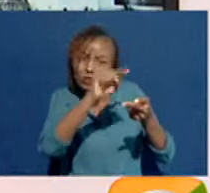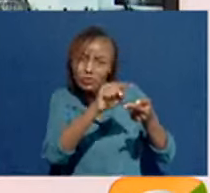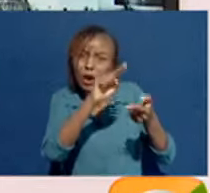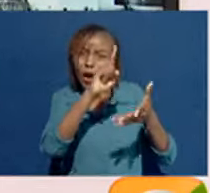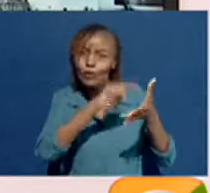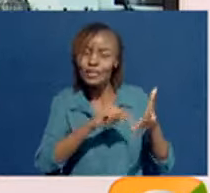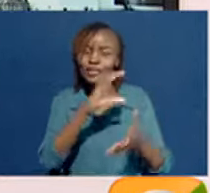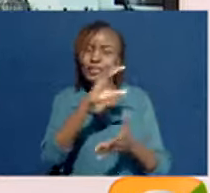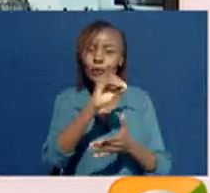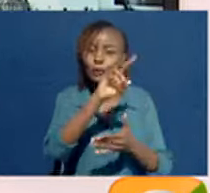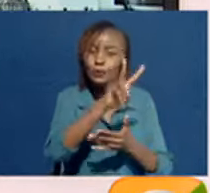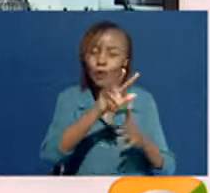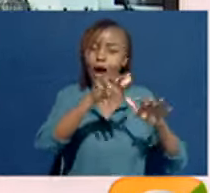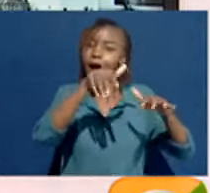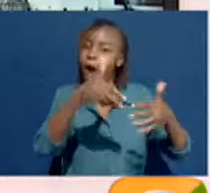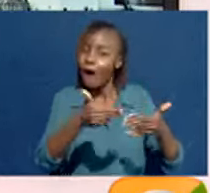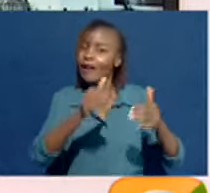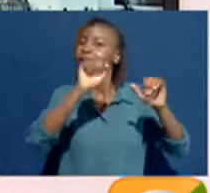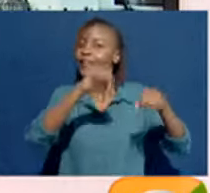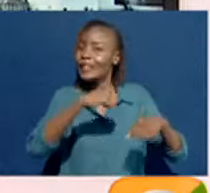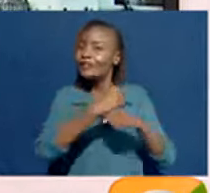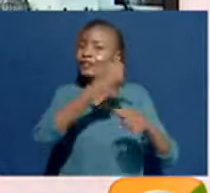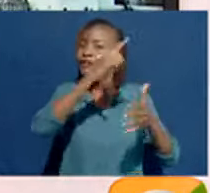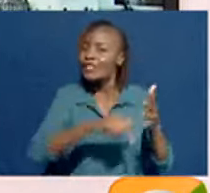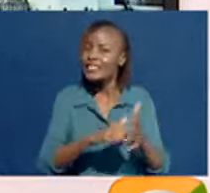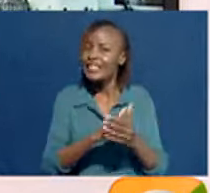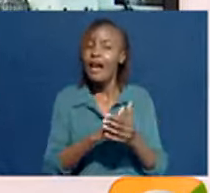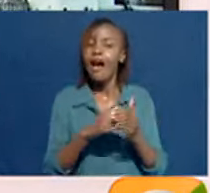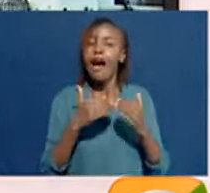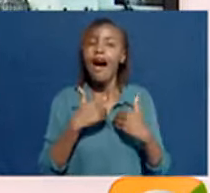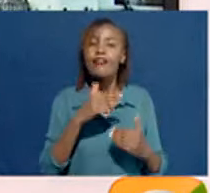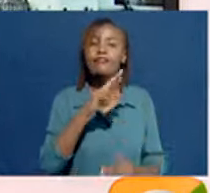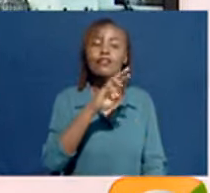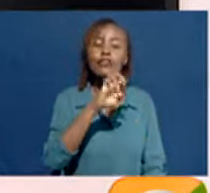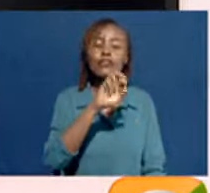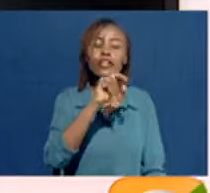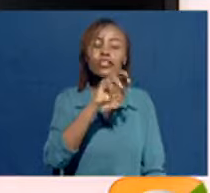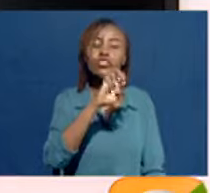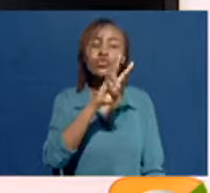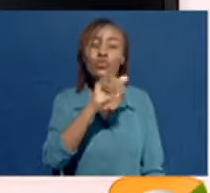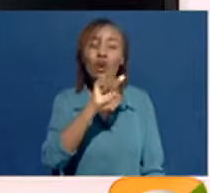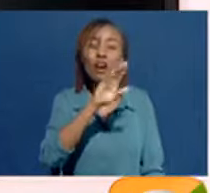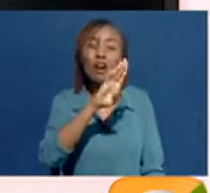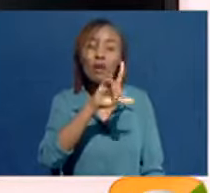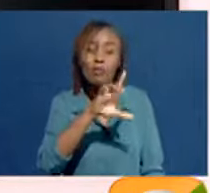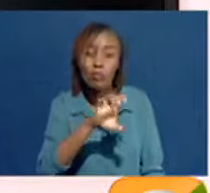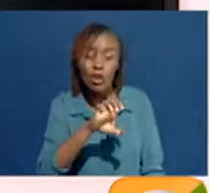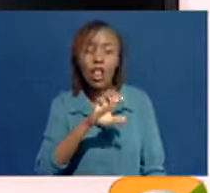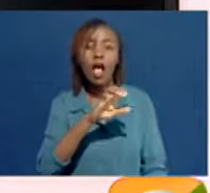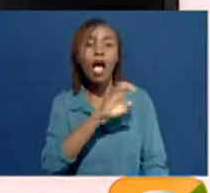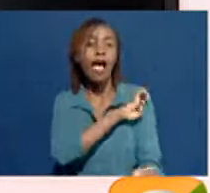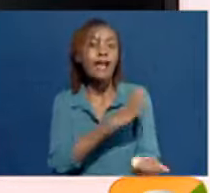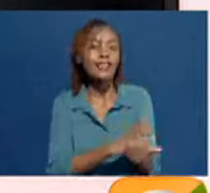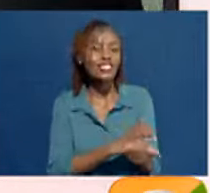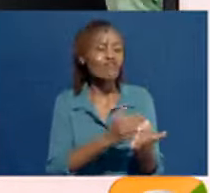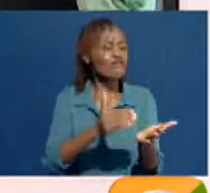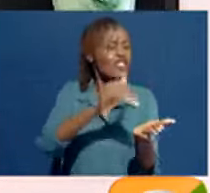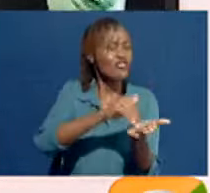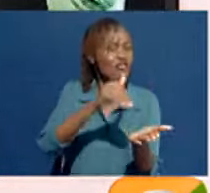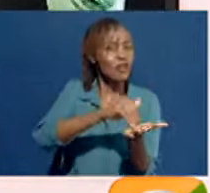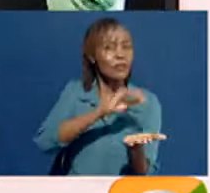renewable energy like we're doing here in Kenya. So the next question is, so how much do carbon credits